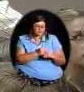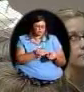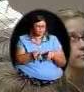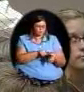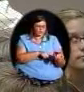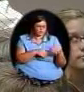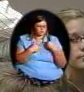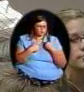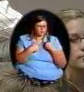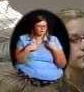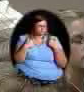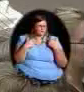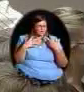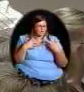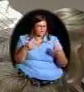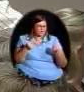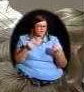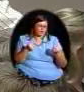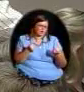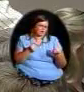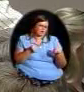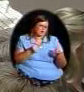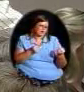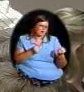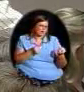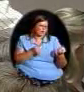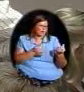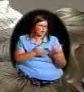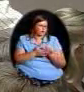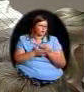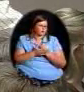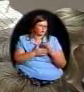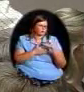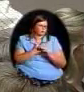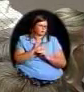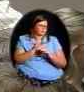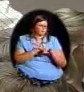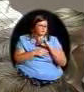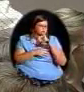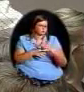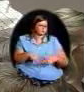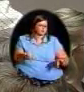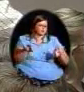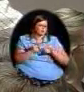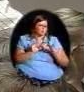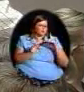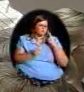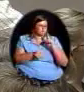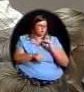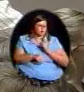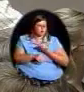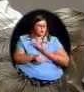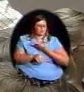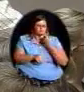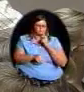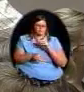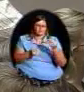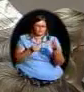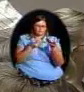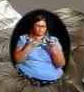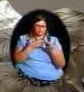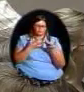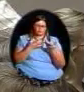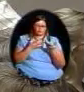have a health curriculum in 7th grade. And that's been very important for us to get that information. But I agree,